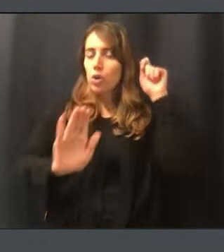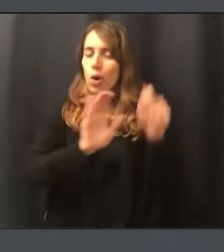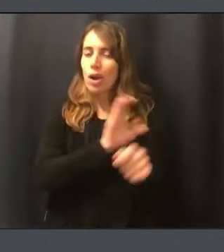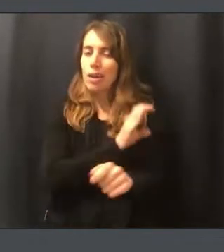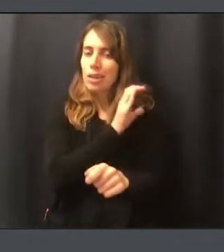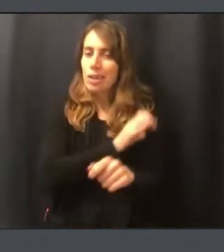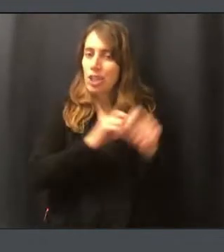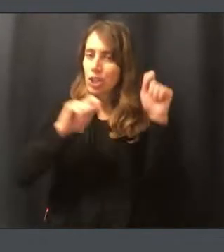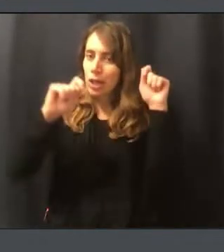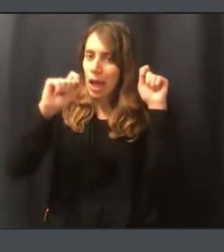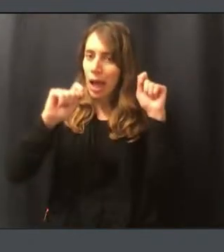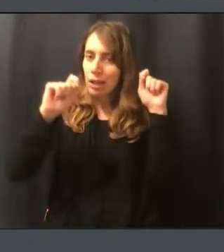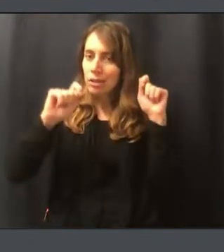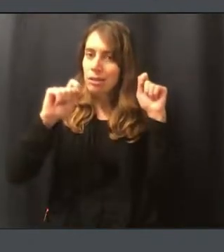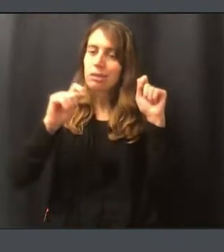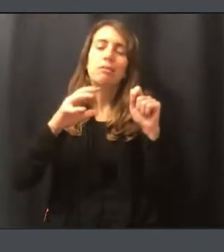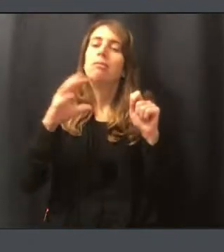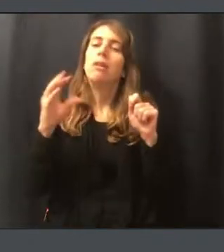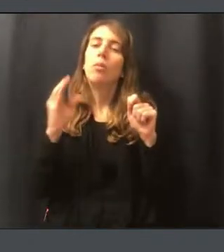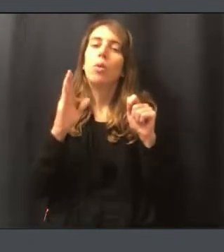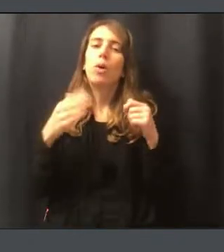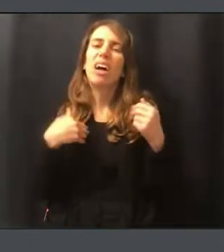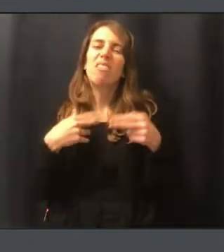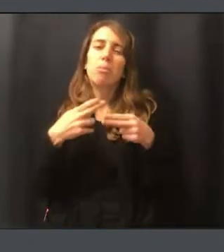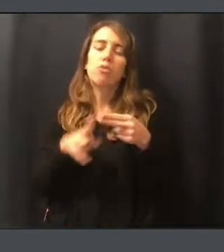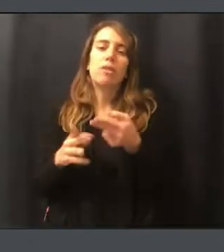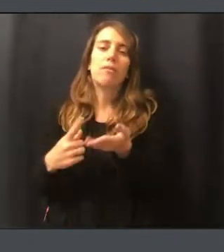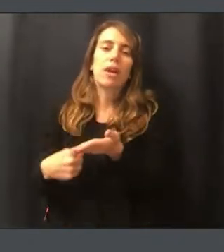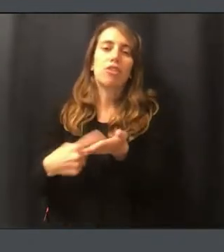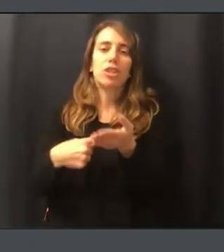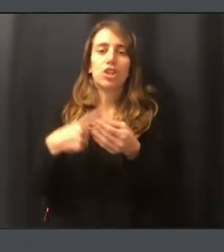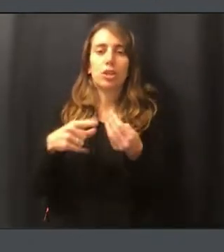And we'll have a brief conversation about this.